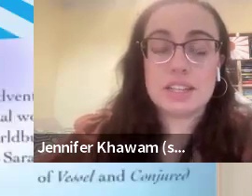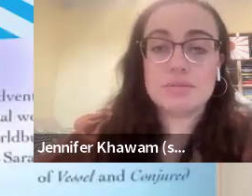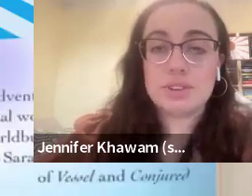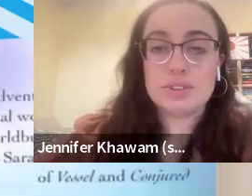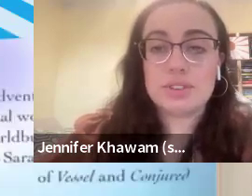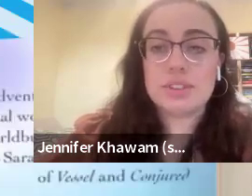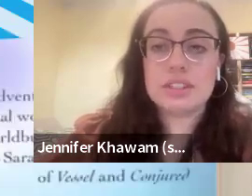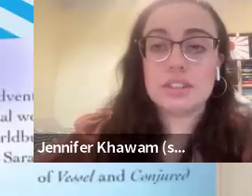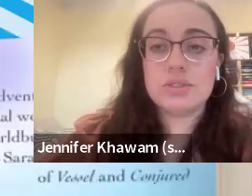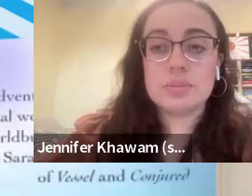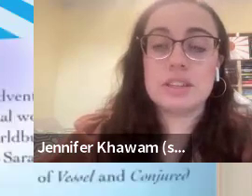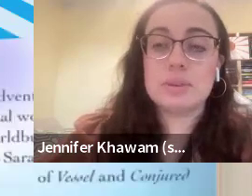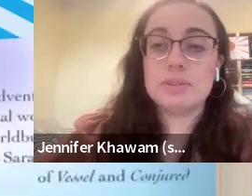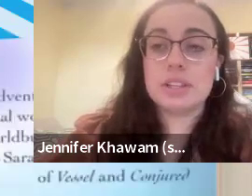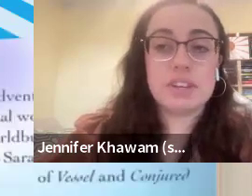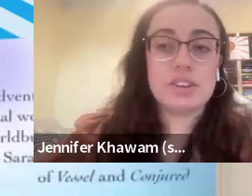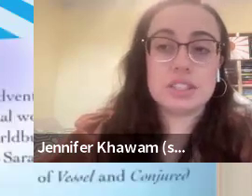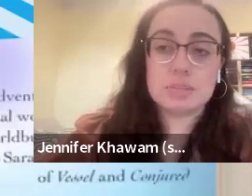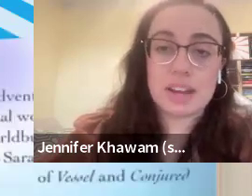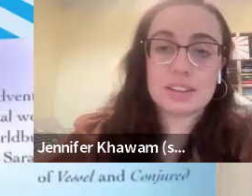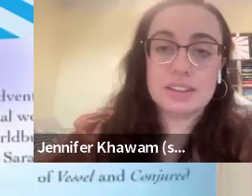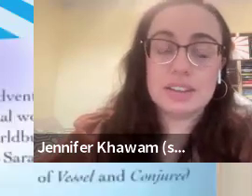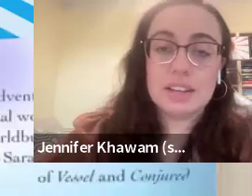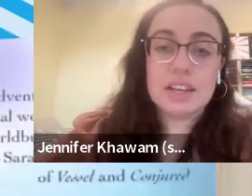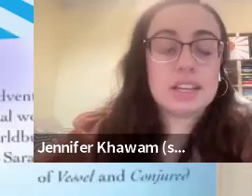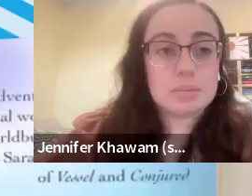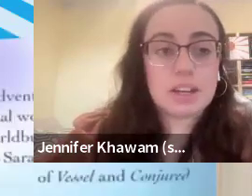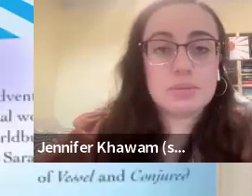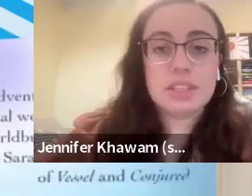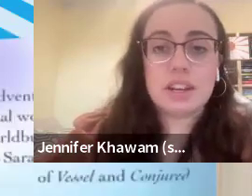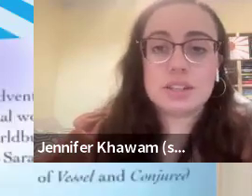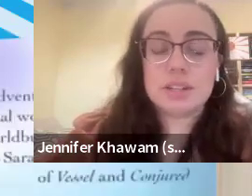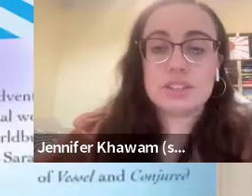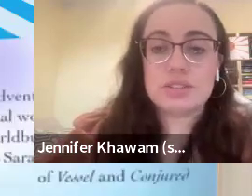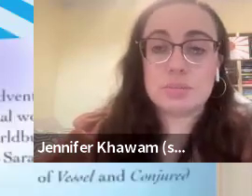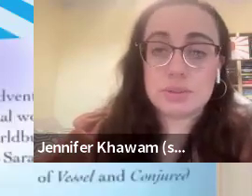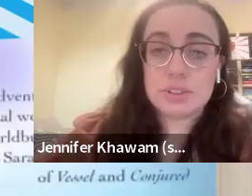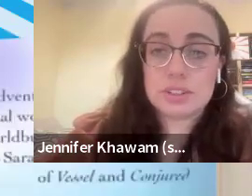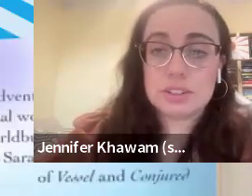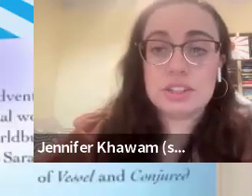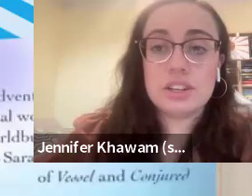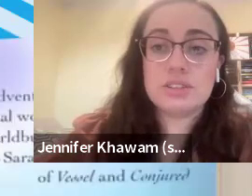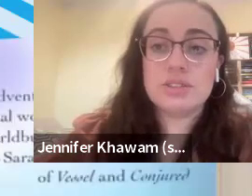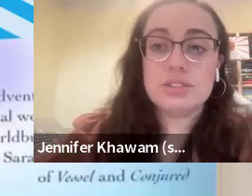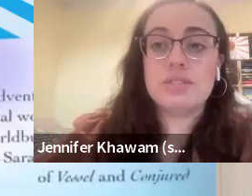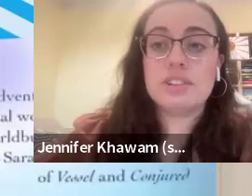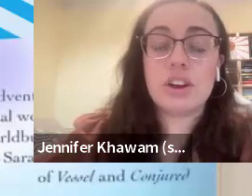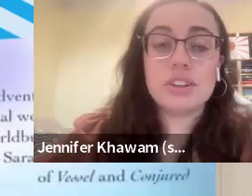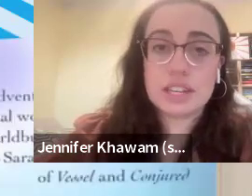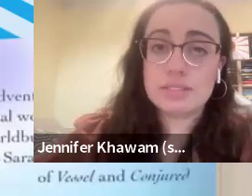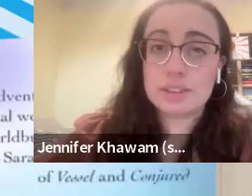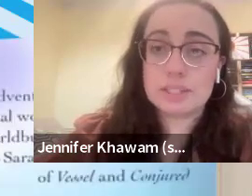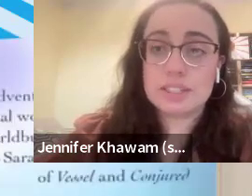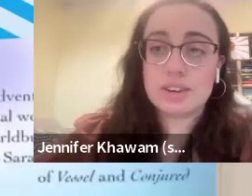island, a massive turtle, is slowed by the people living on its back. As a battle with the Naga monsters approaches, Tenjat learns of